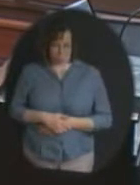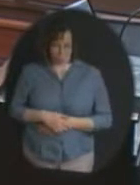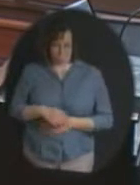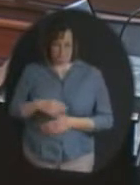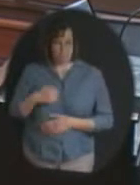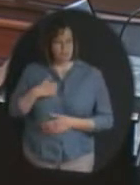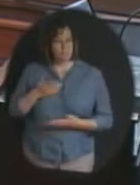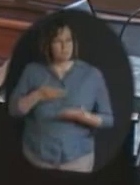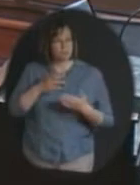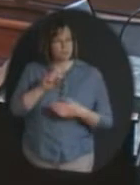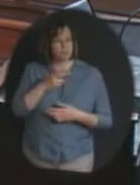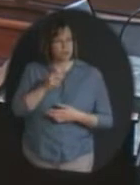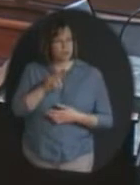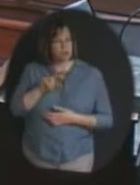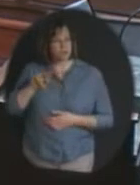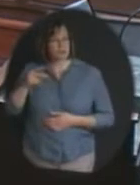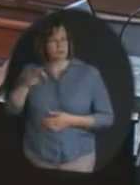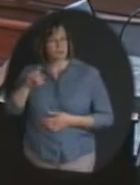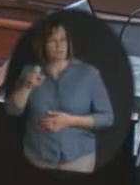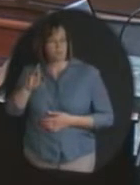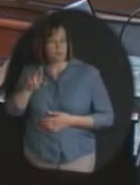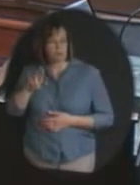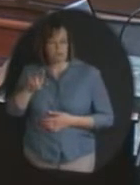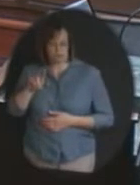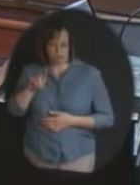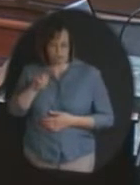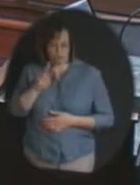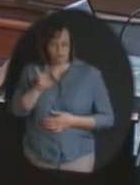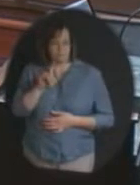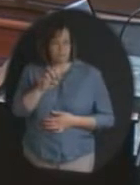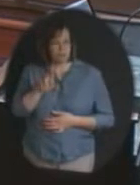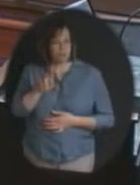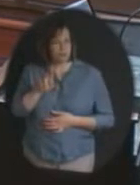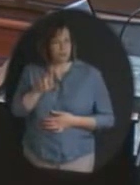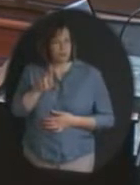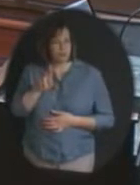Ms. Hibbs, I have a motion by Mr. Scheer and a second by Ms. Felter. Would you call the roll? Mrs. Felter?